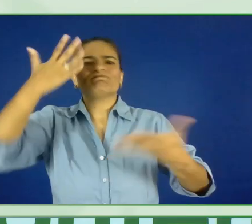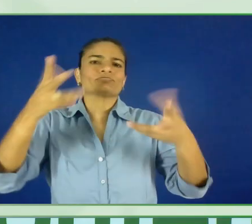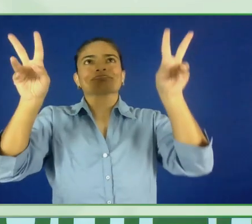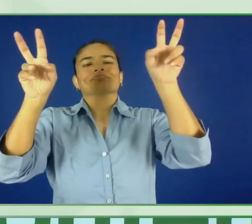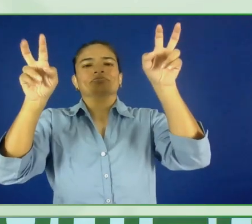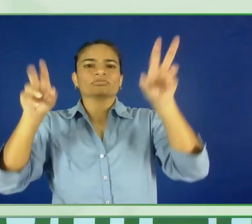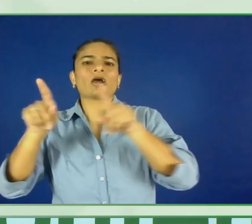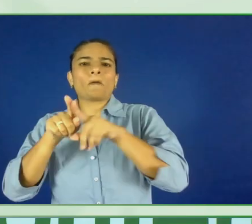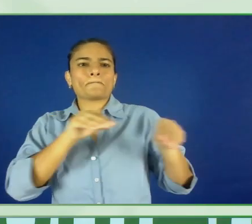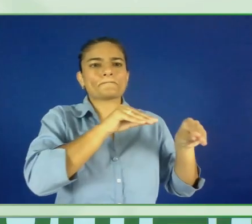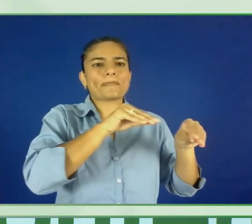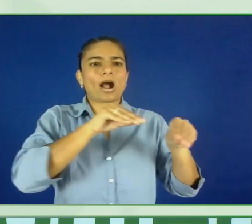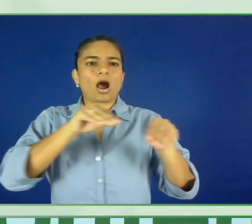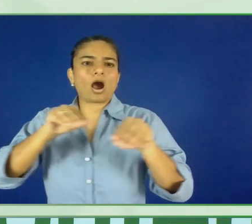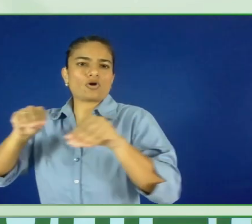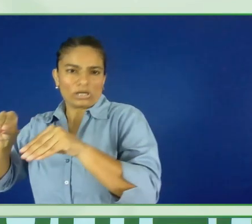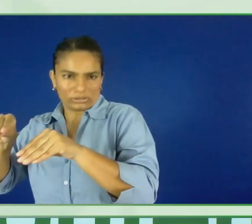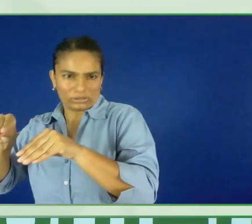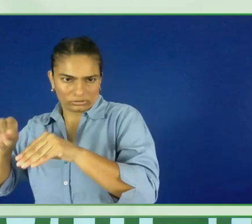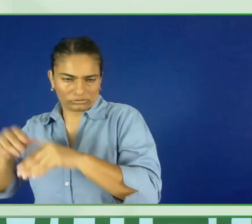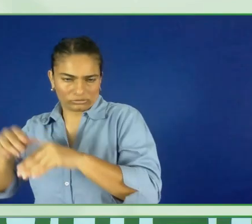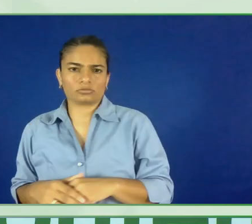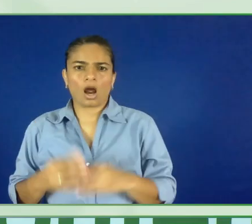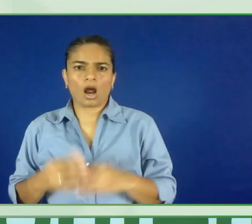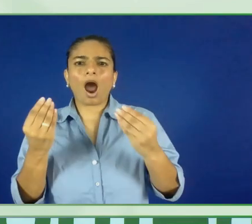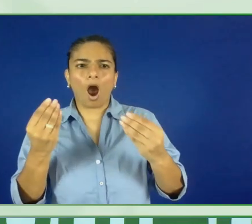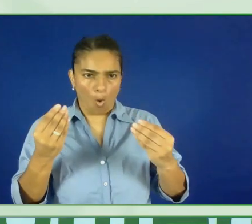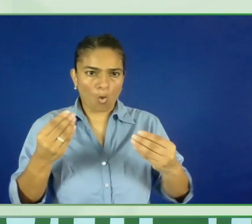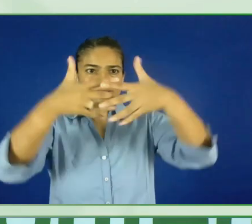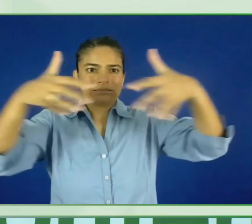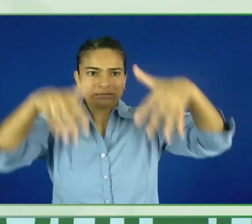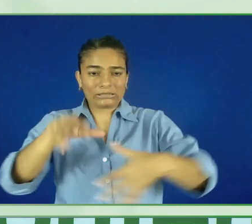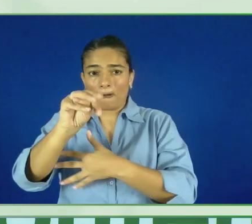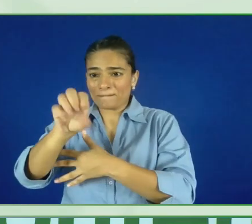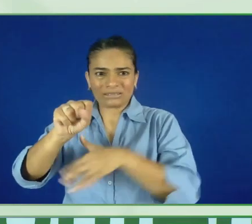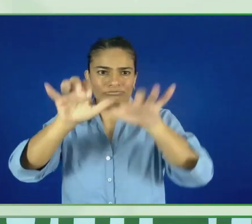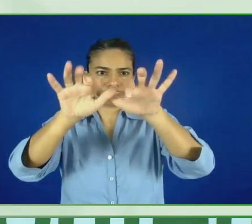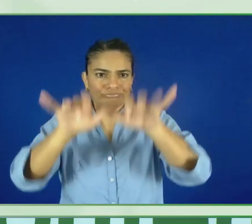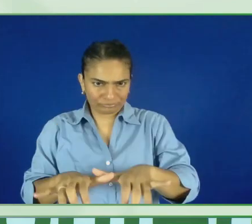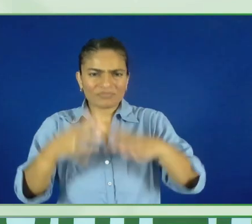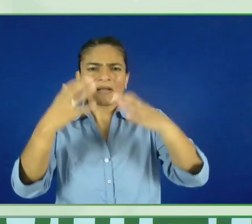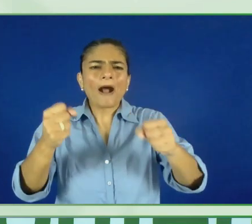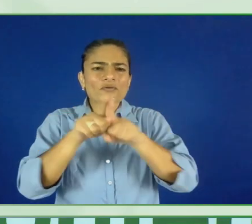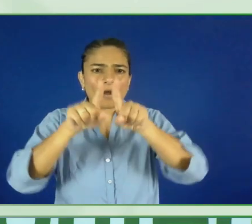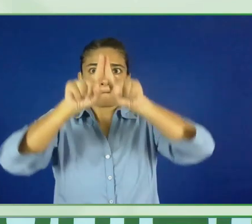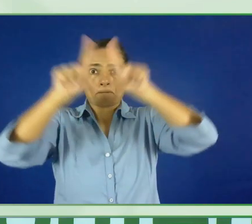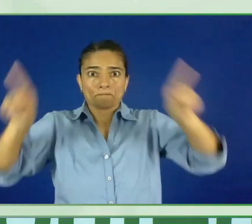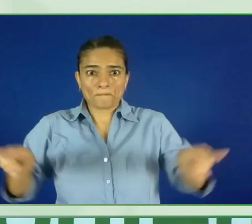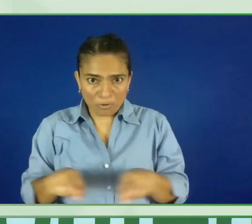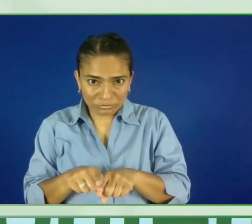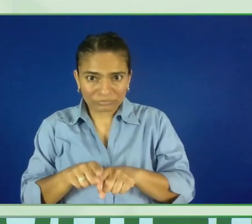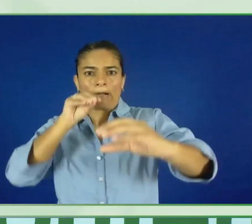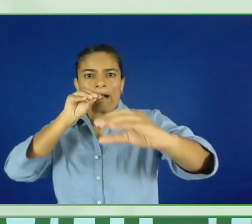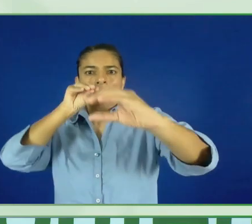at Microsoft is kind of a box within a box within a box. And at the center, the very box is the model.